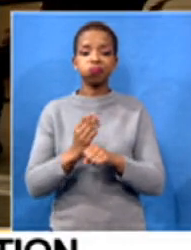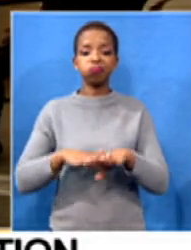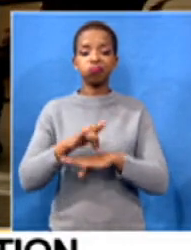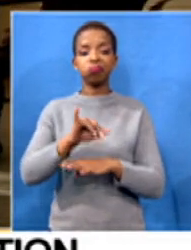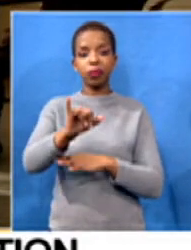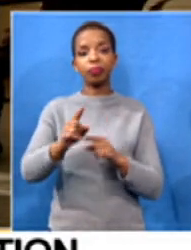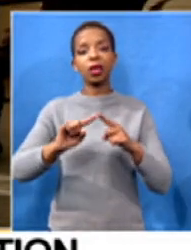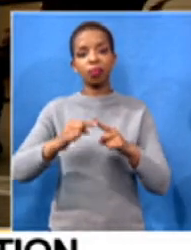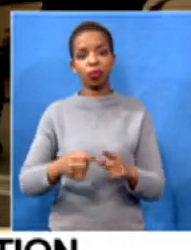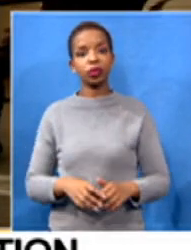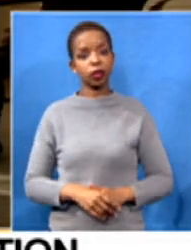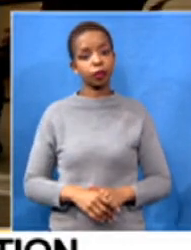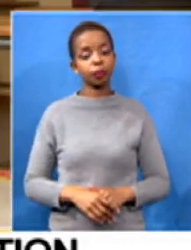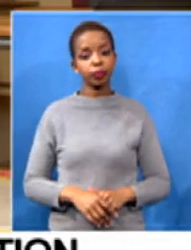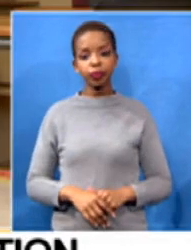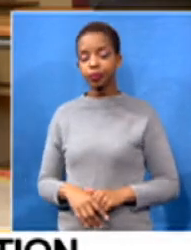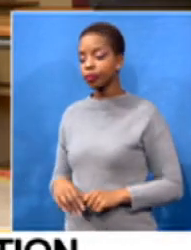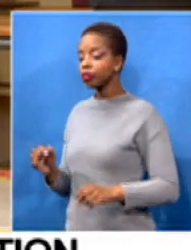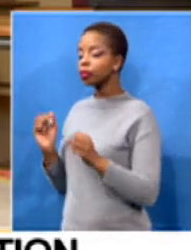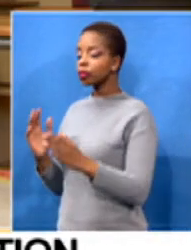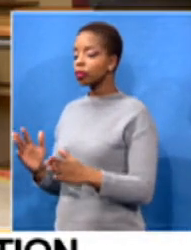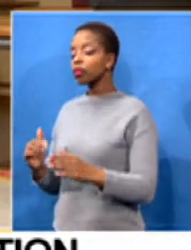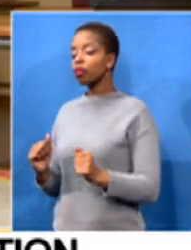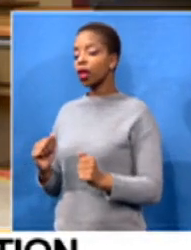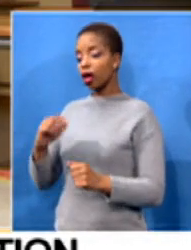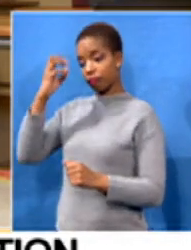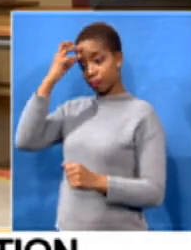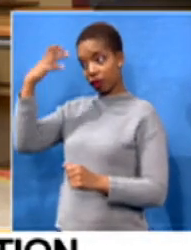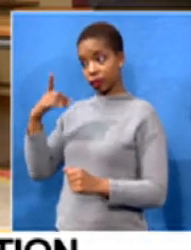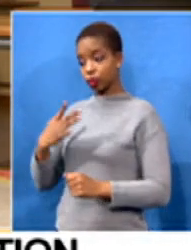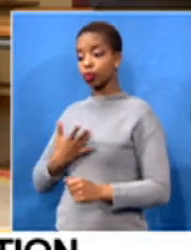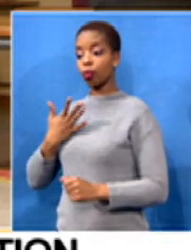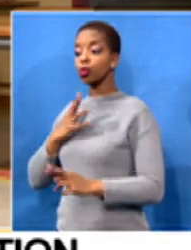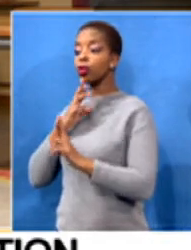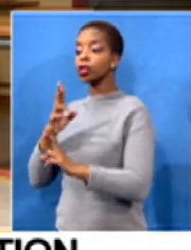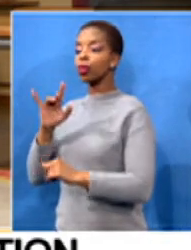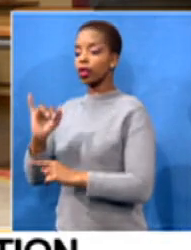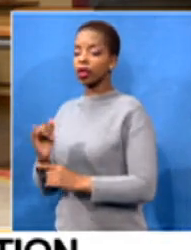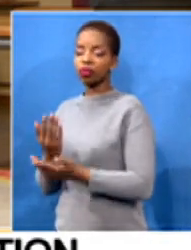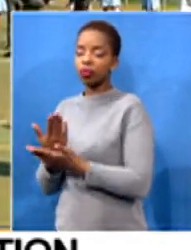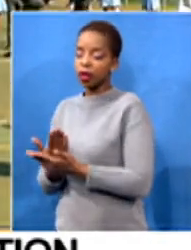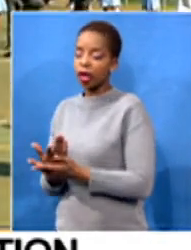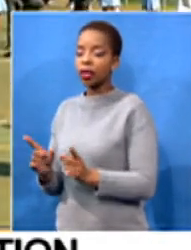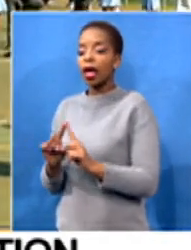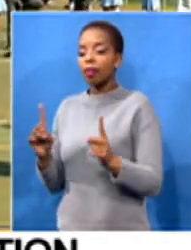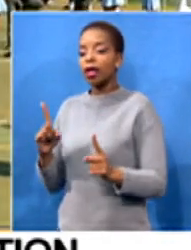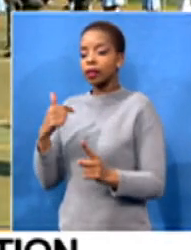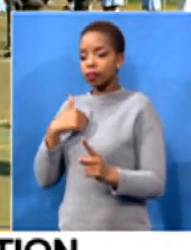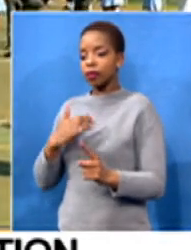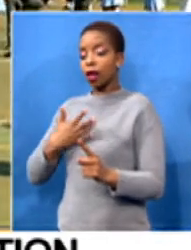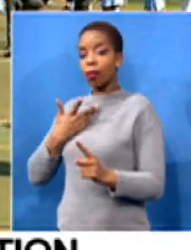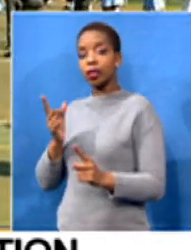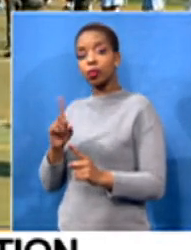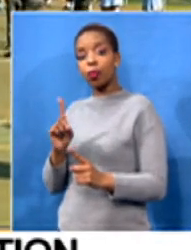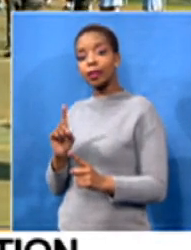And Professor, if you want to respond to that, you may. But I also just want to move along to what Dr. Altman is saying about these